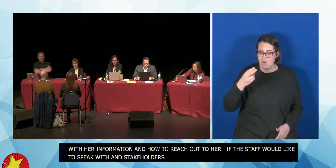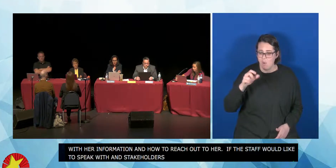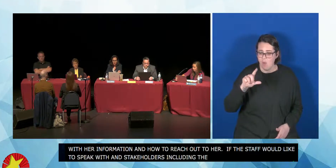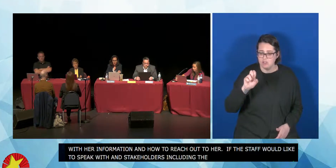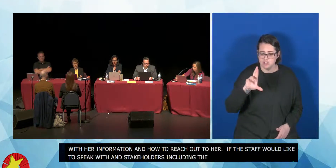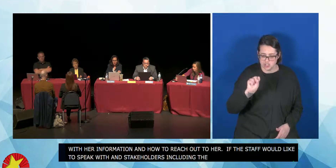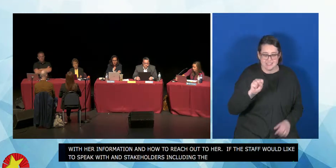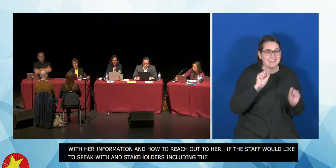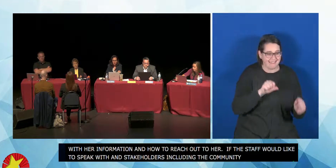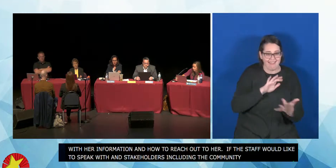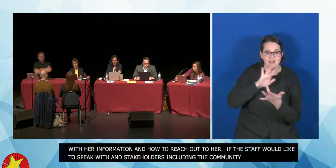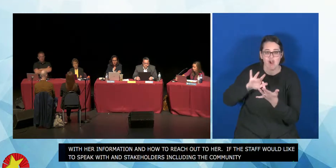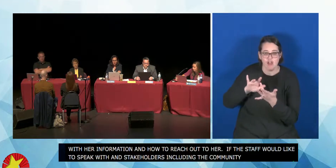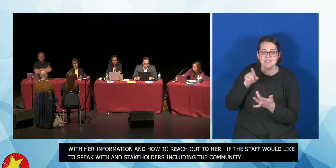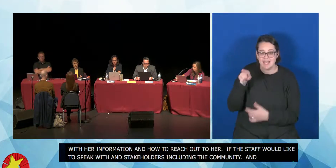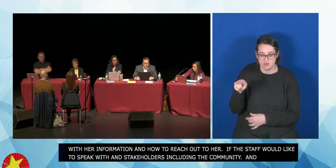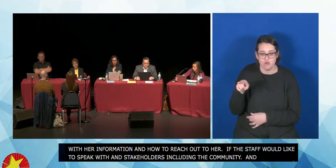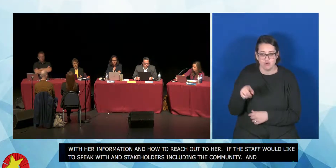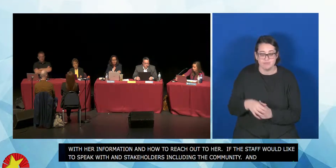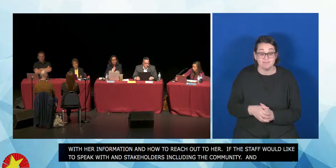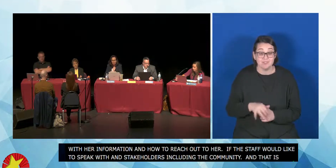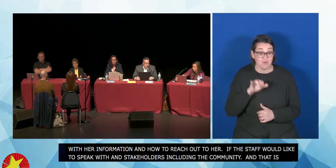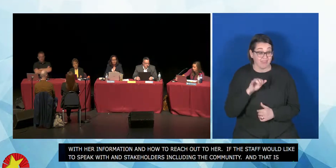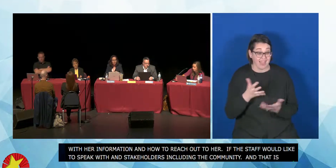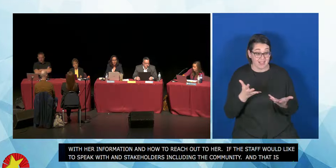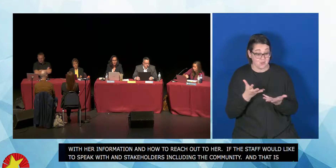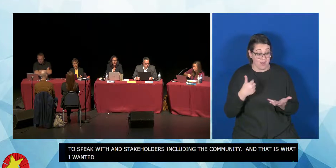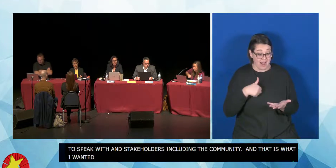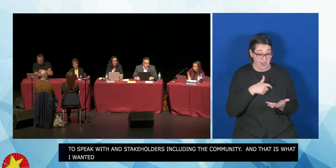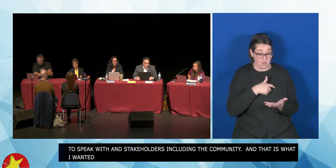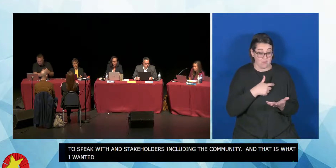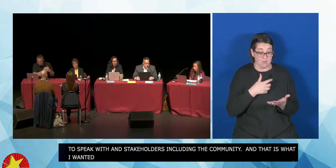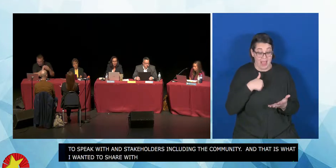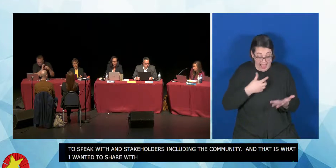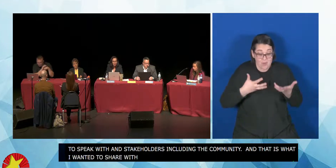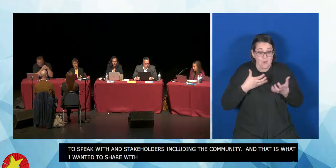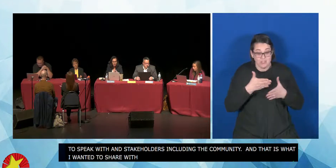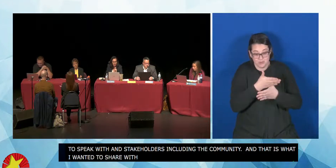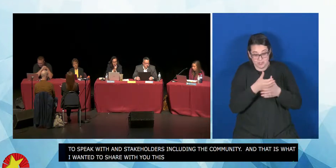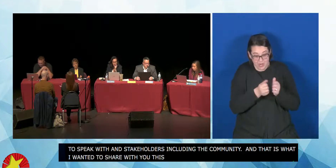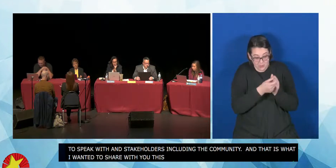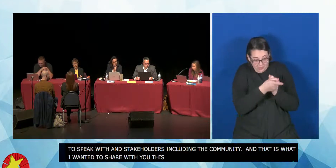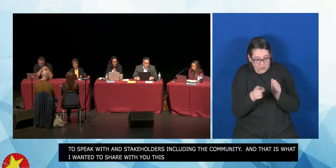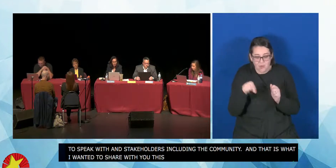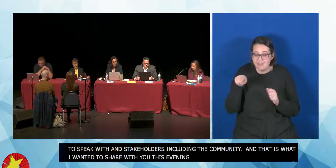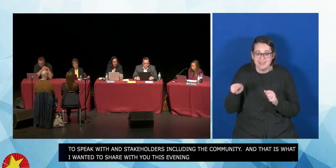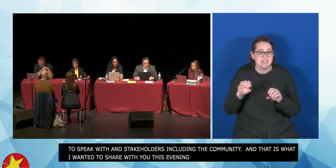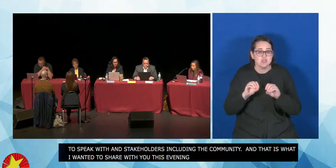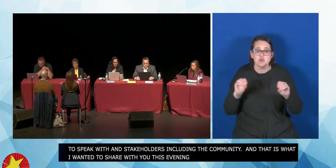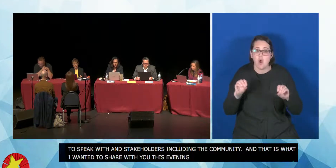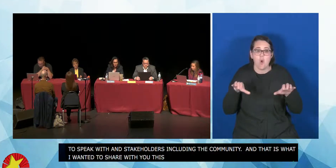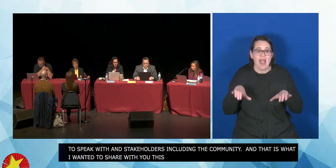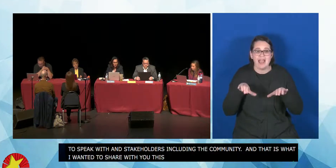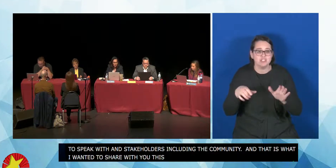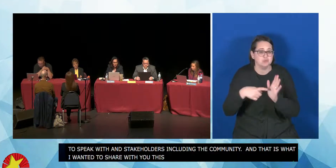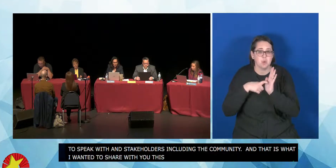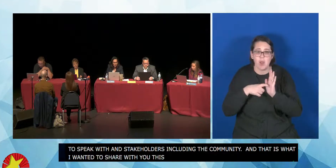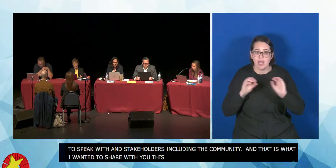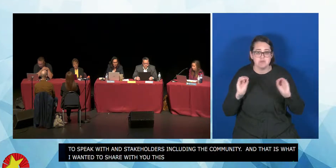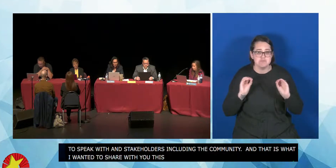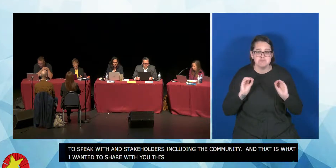And that's what I wanted to share with you this evening. No action required, just for